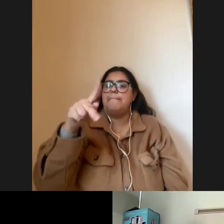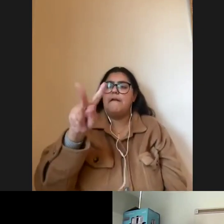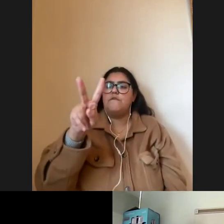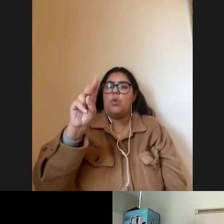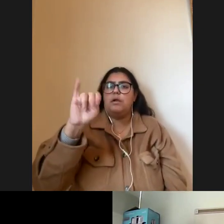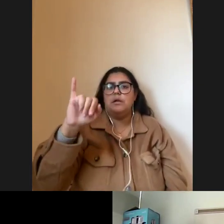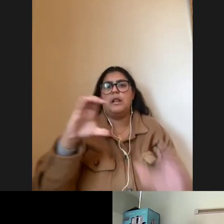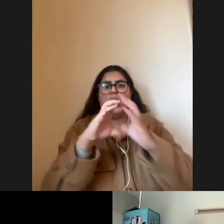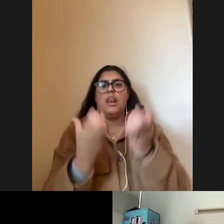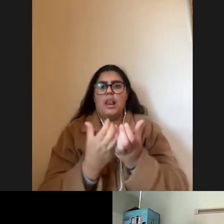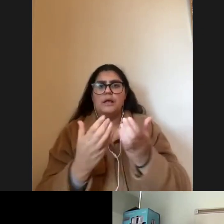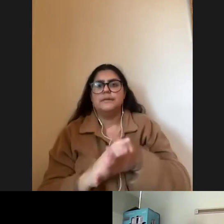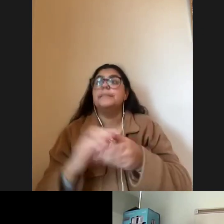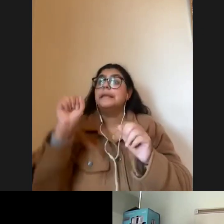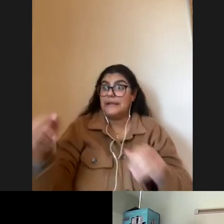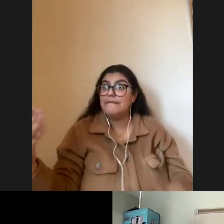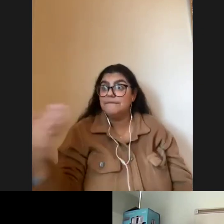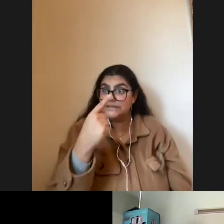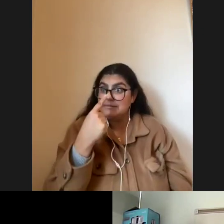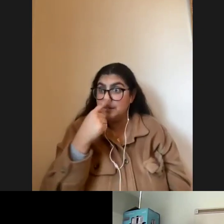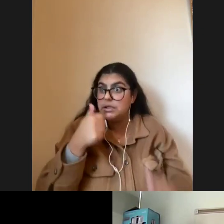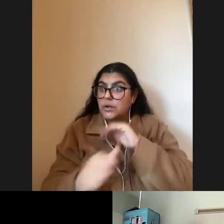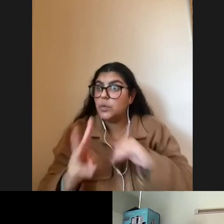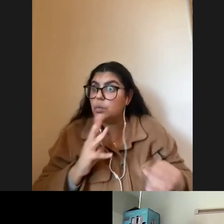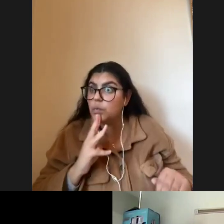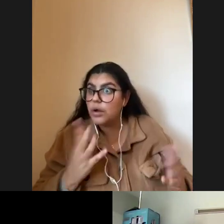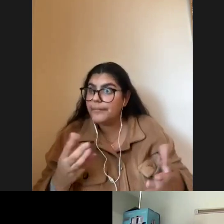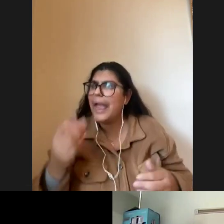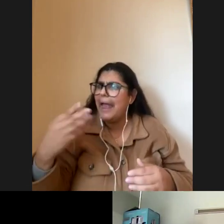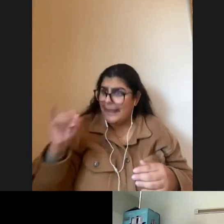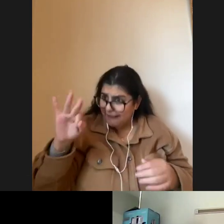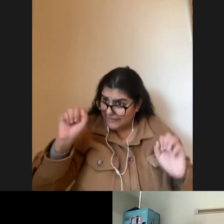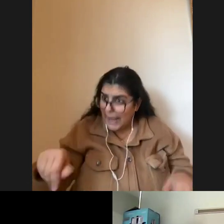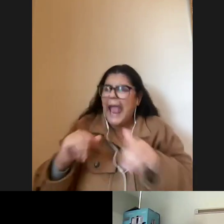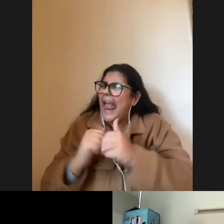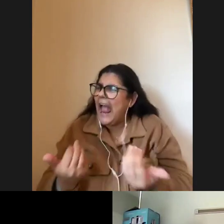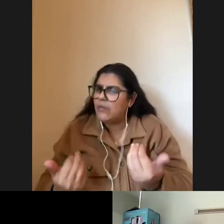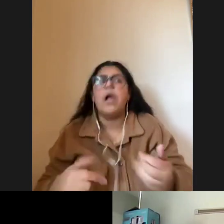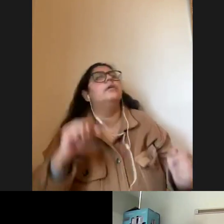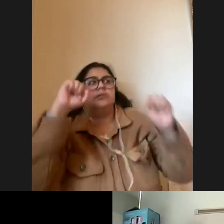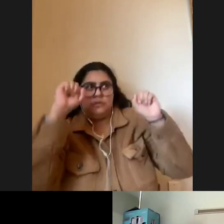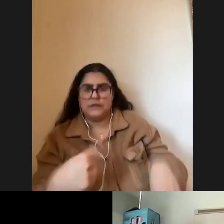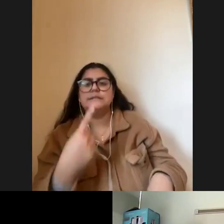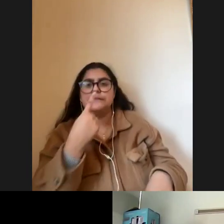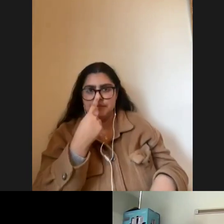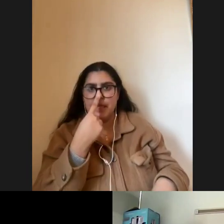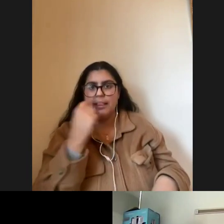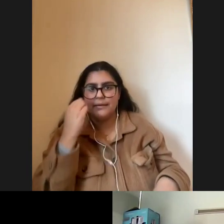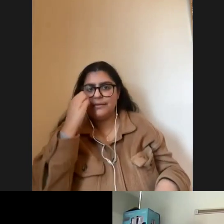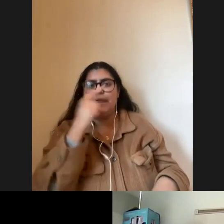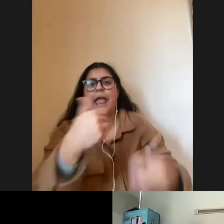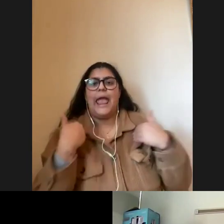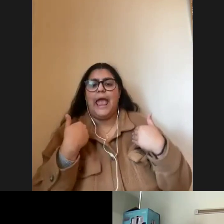Can fish smell underwater and how do they do it? Fish smell very well underwater. So fish, they have basically